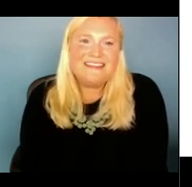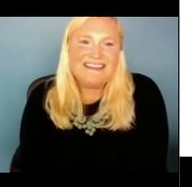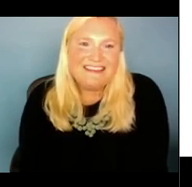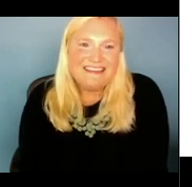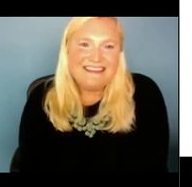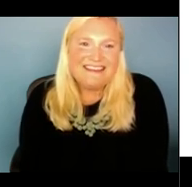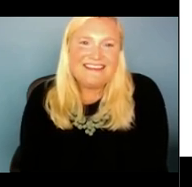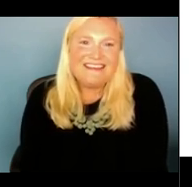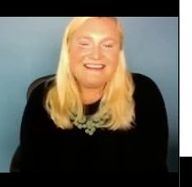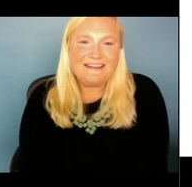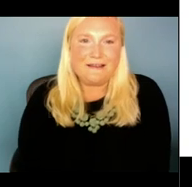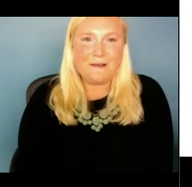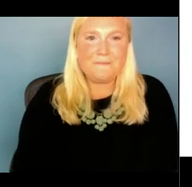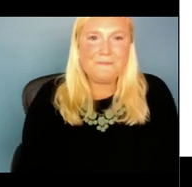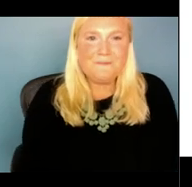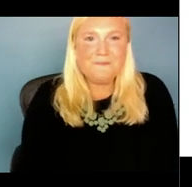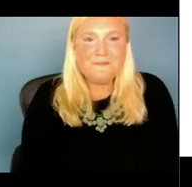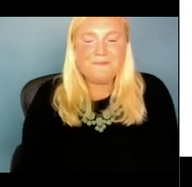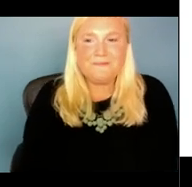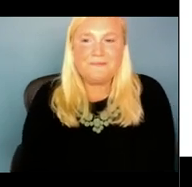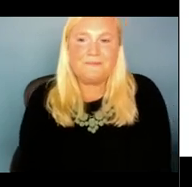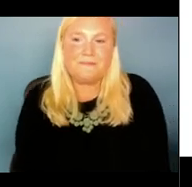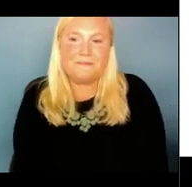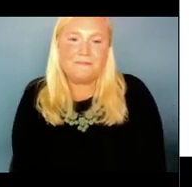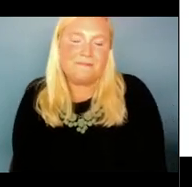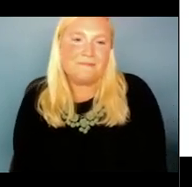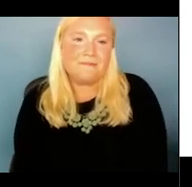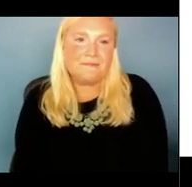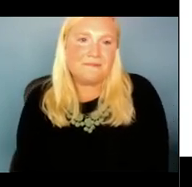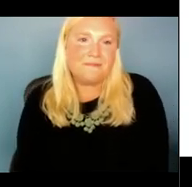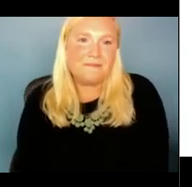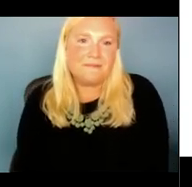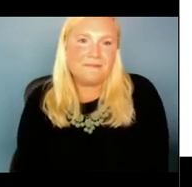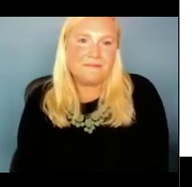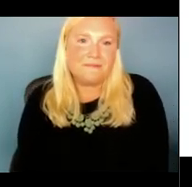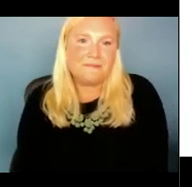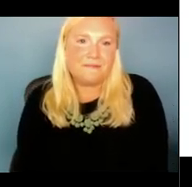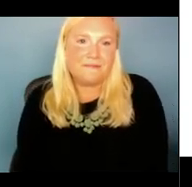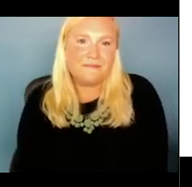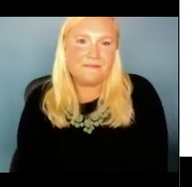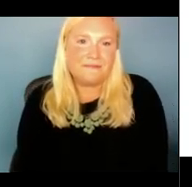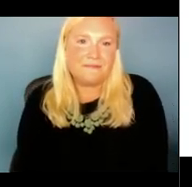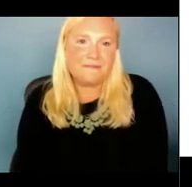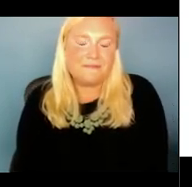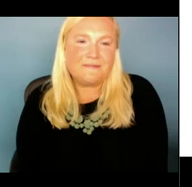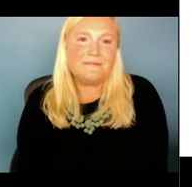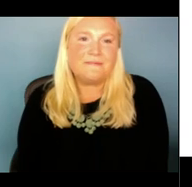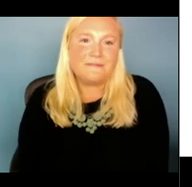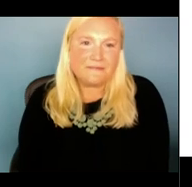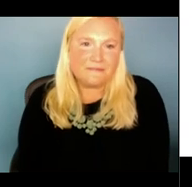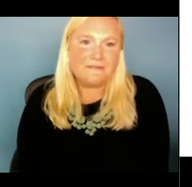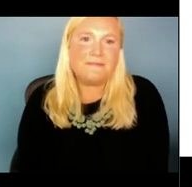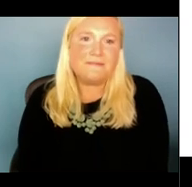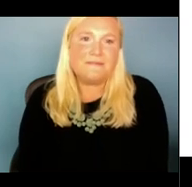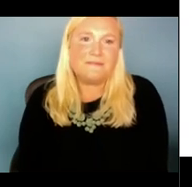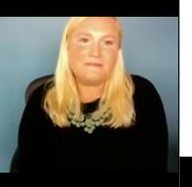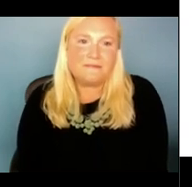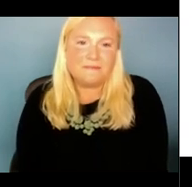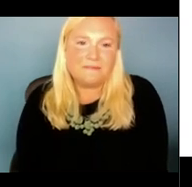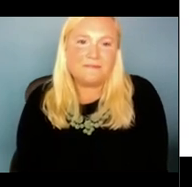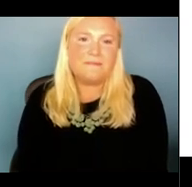the facilitator, and she spoke about verbal diversity, and I think this is such an important concept. And Scott, would